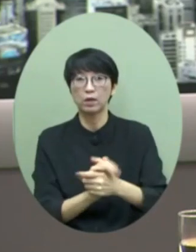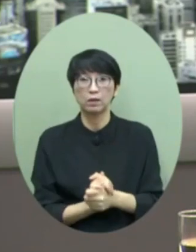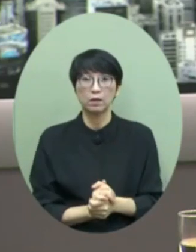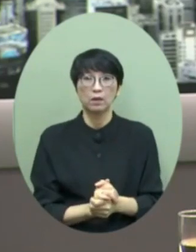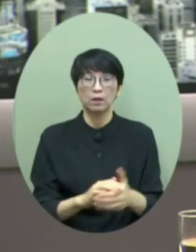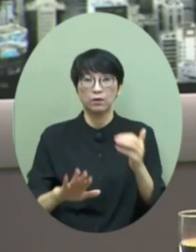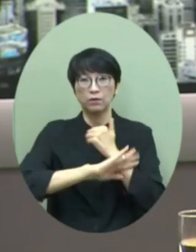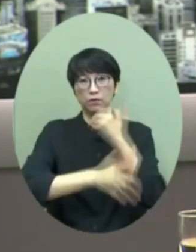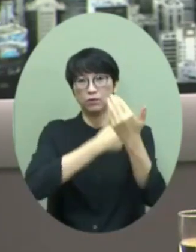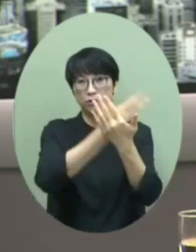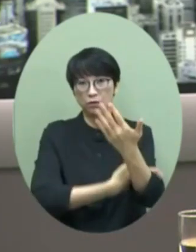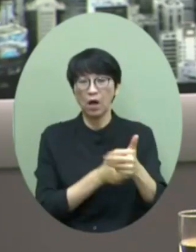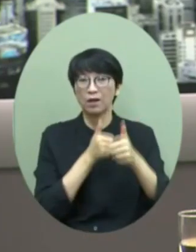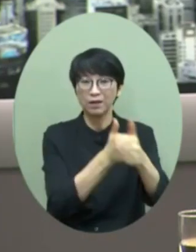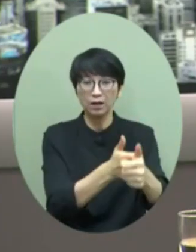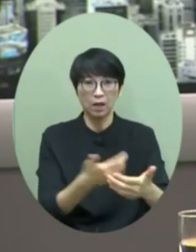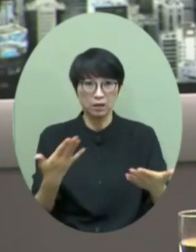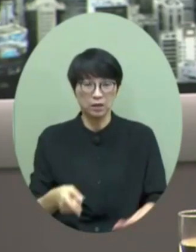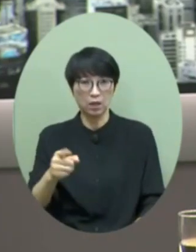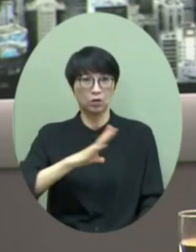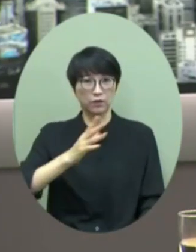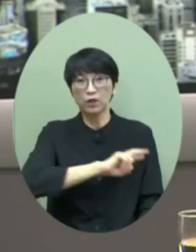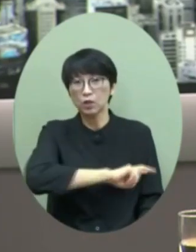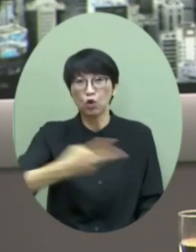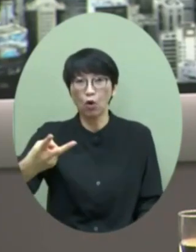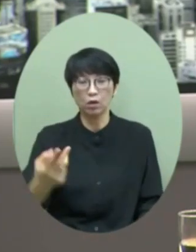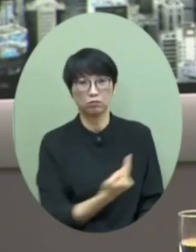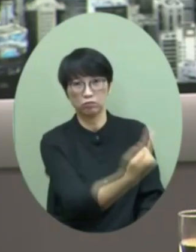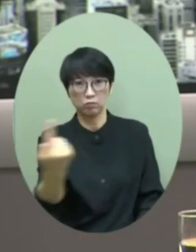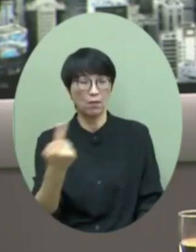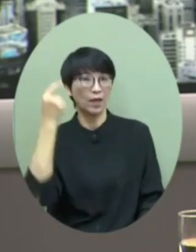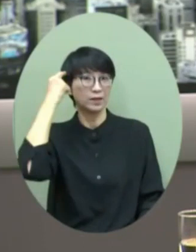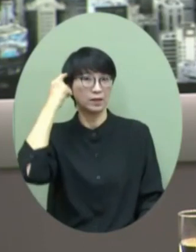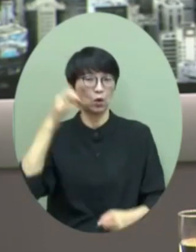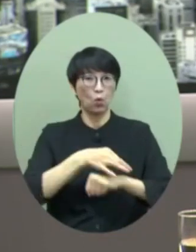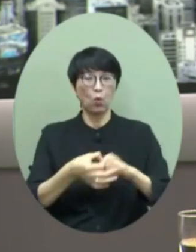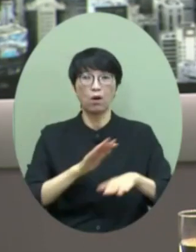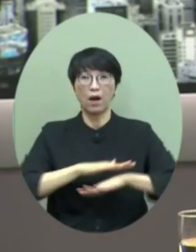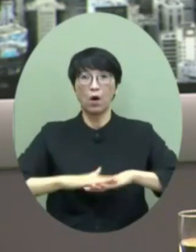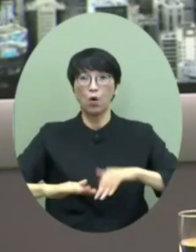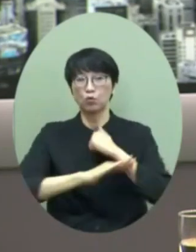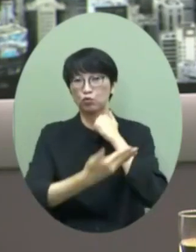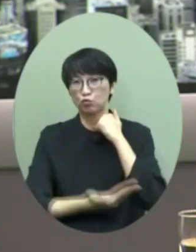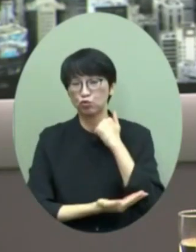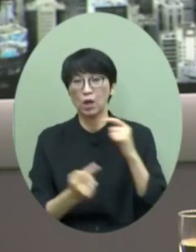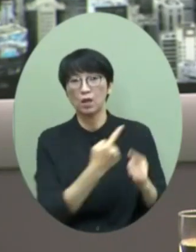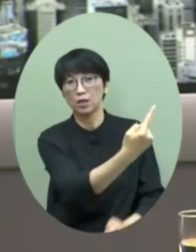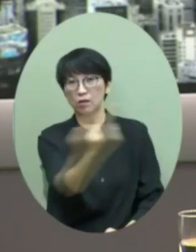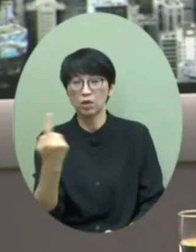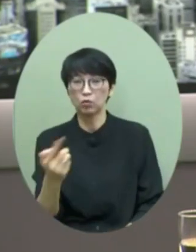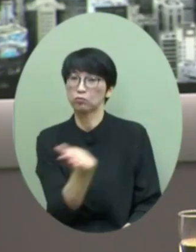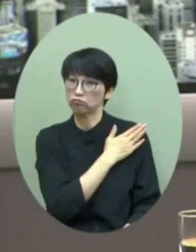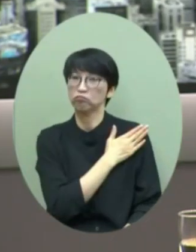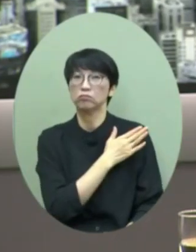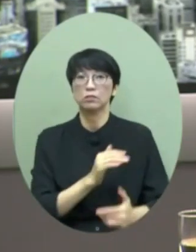people know that protection of national security is everybody's responsibility. That advocacy for independence of Hong Kong